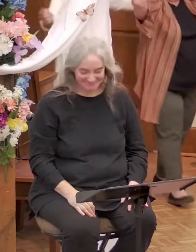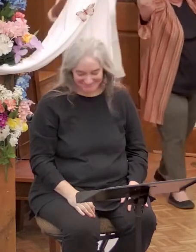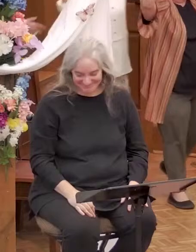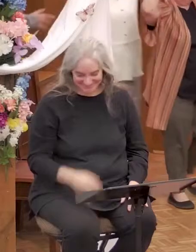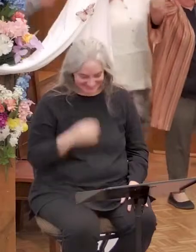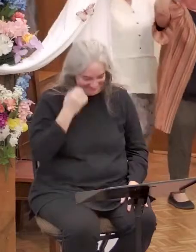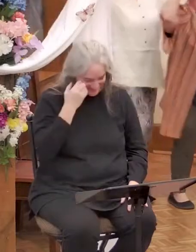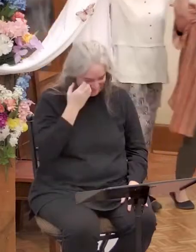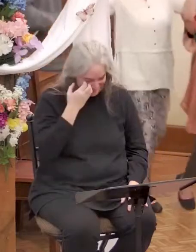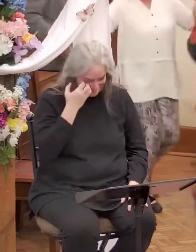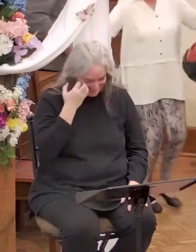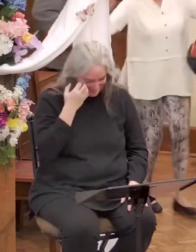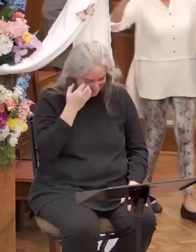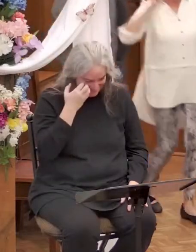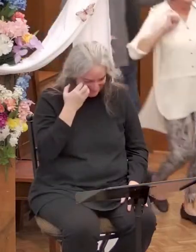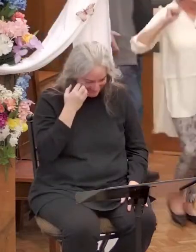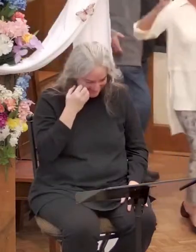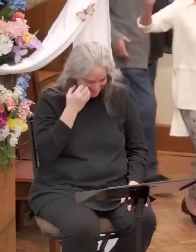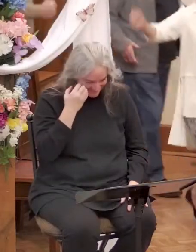Thank you.